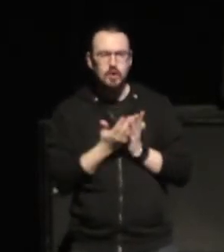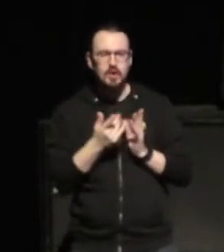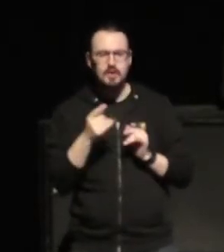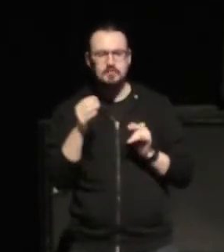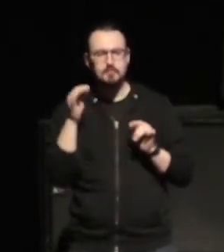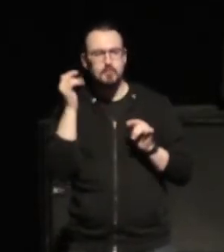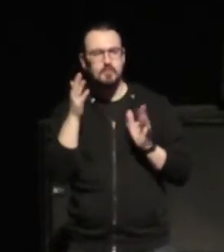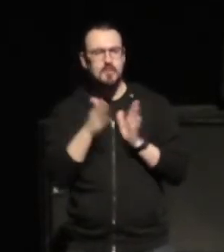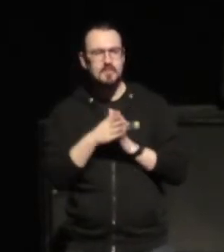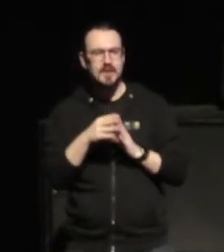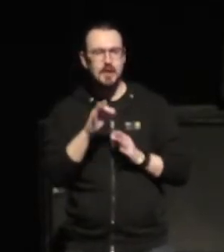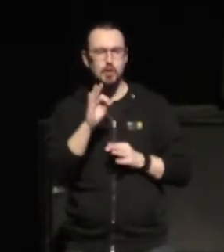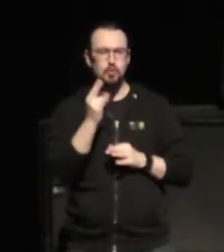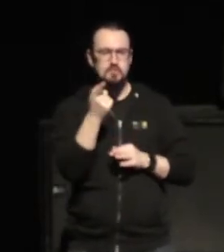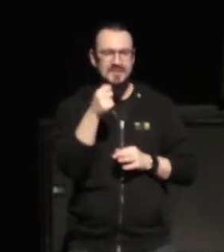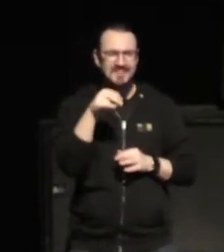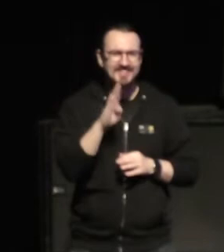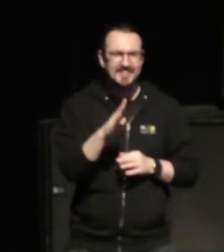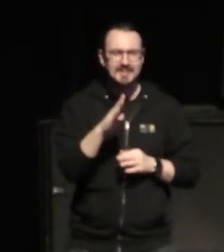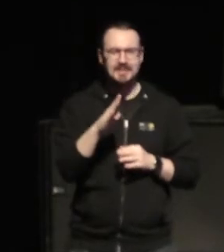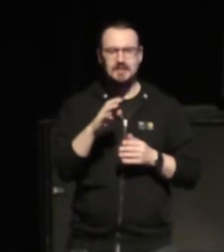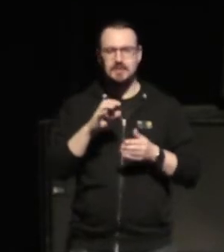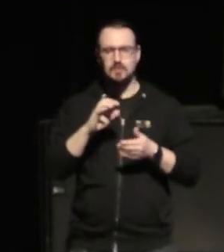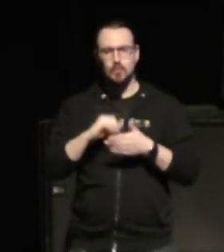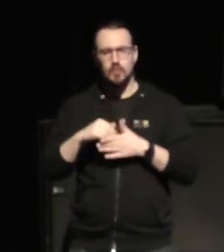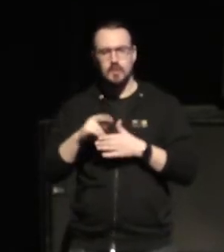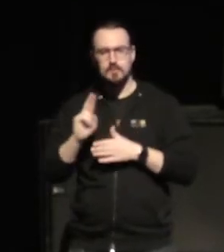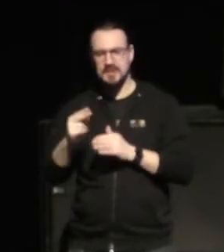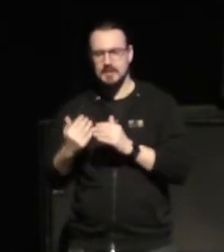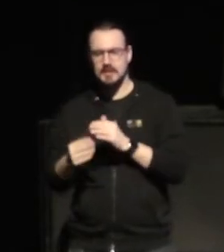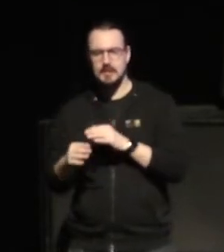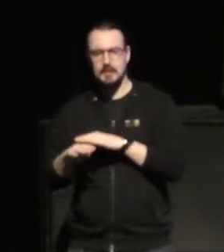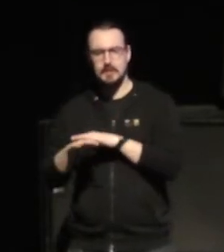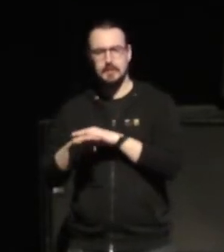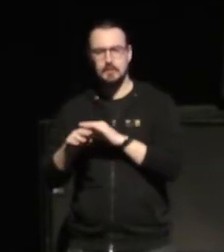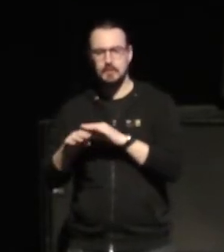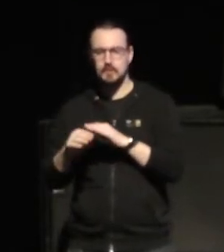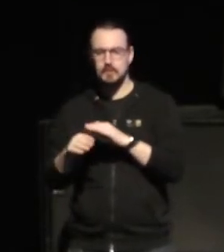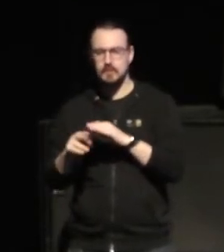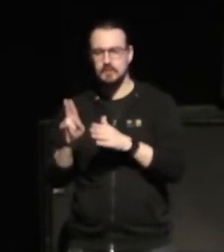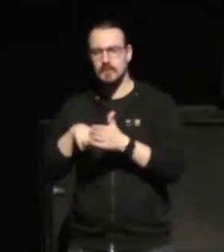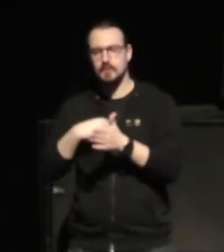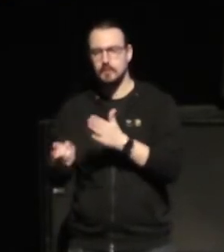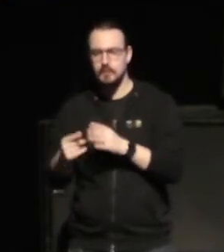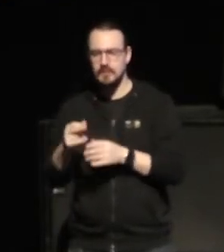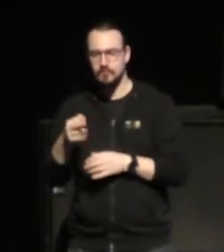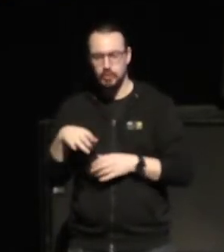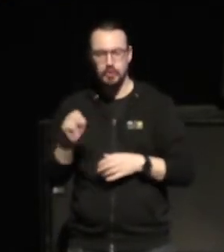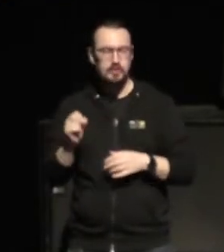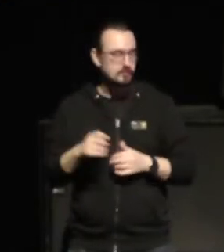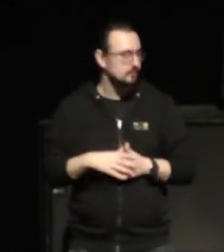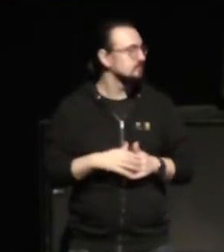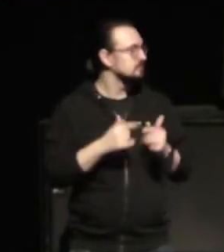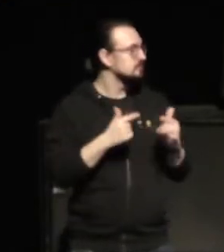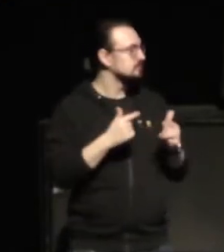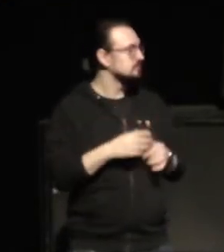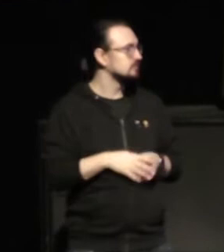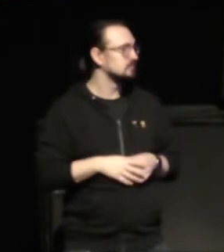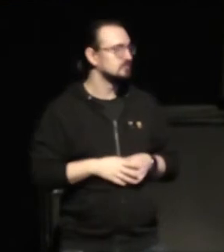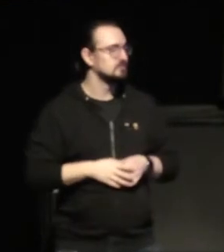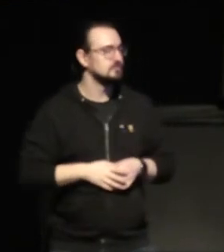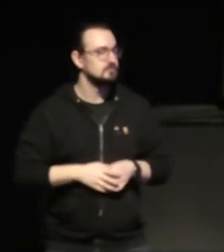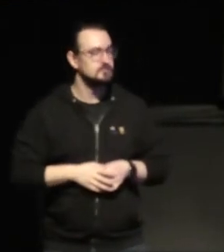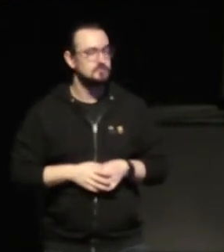challenges when it comes to hybrid seed and native seeds, etc.? Okay, thank you very much, Louise. Actually, it's